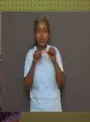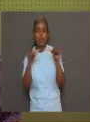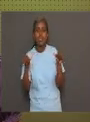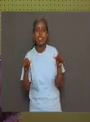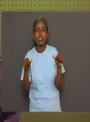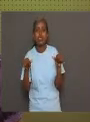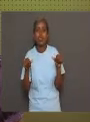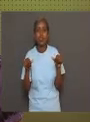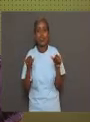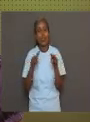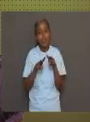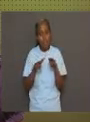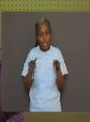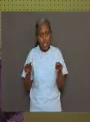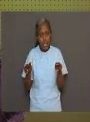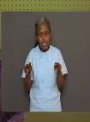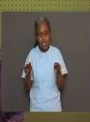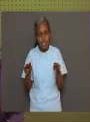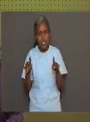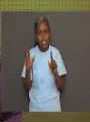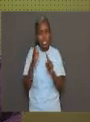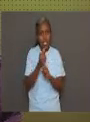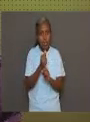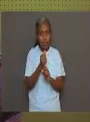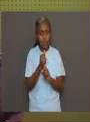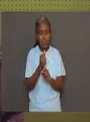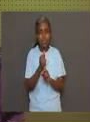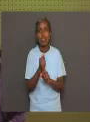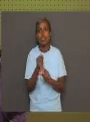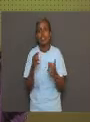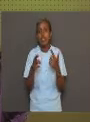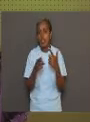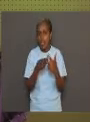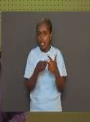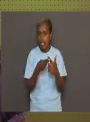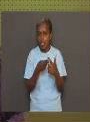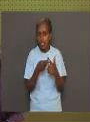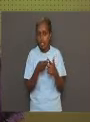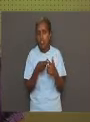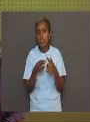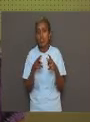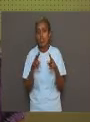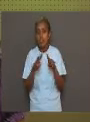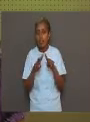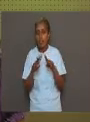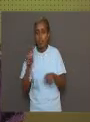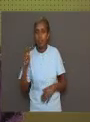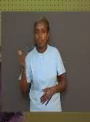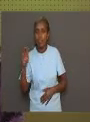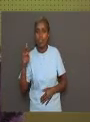of variation, including range, variance,